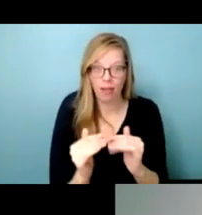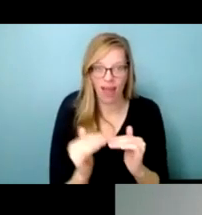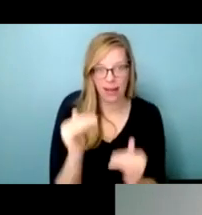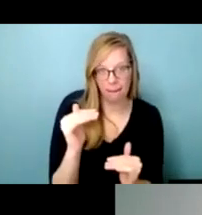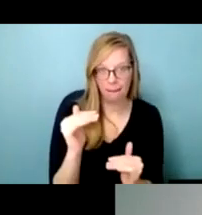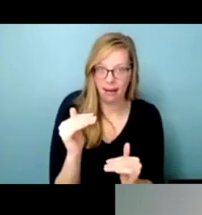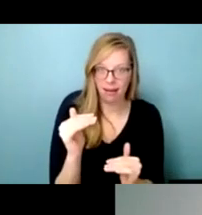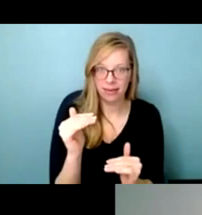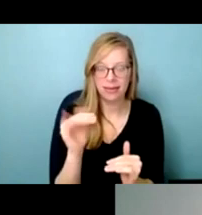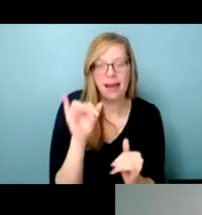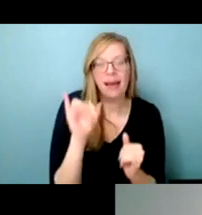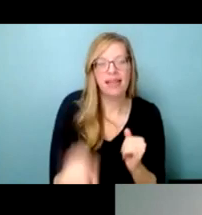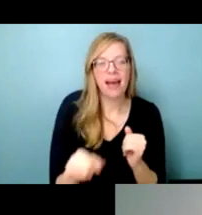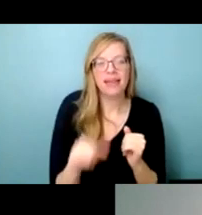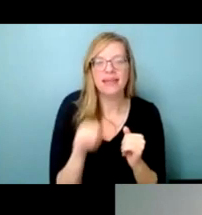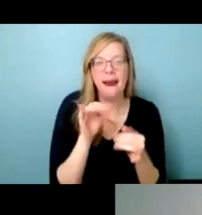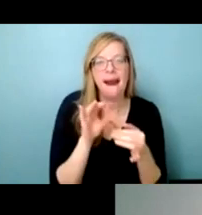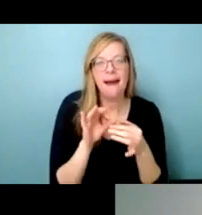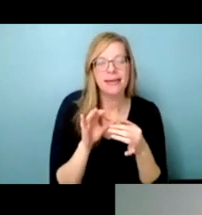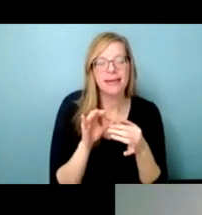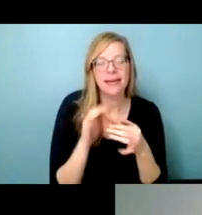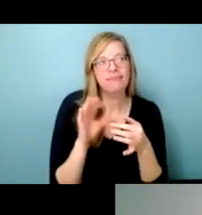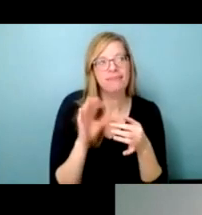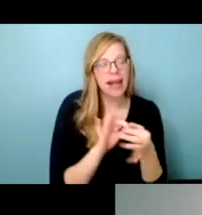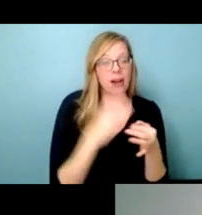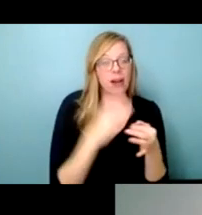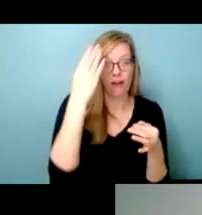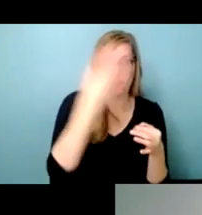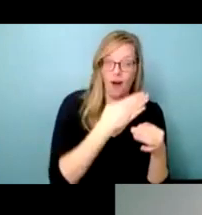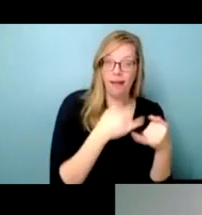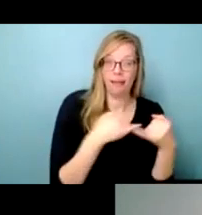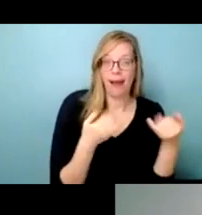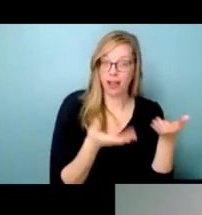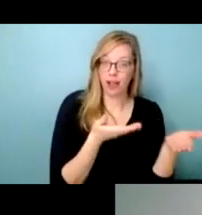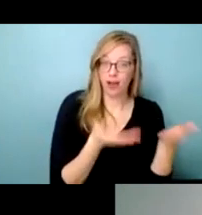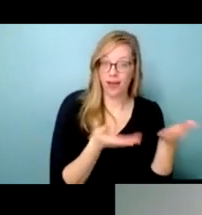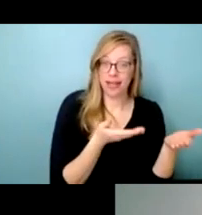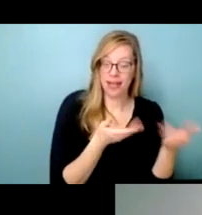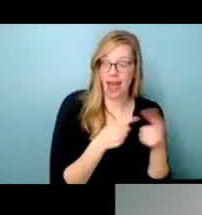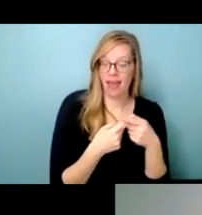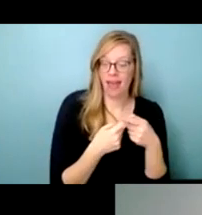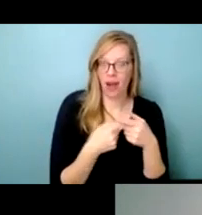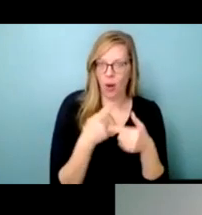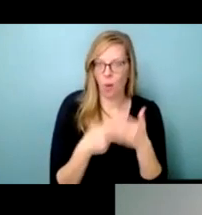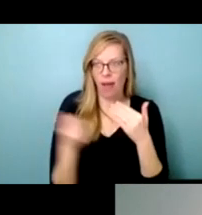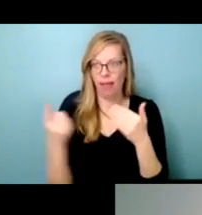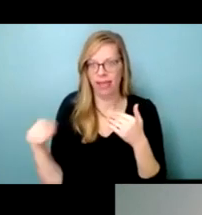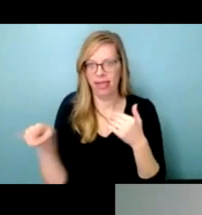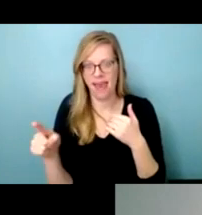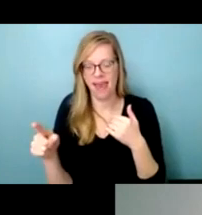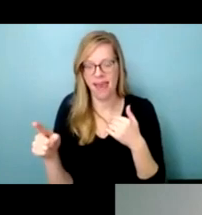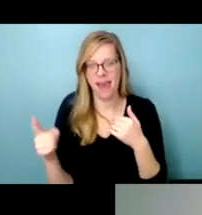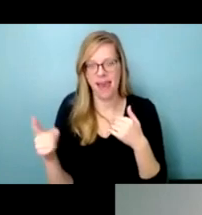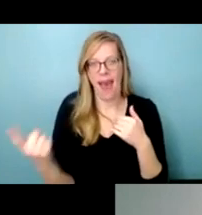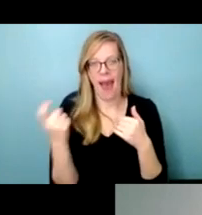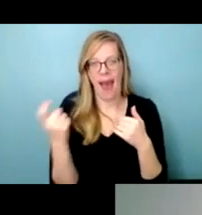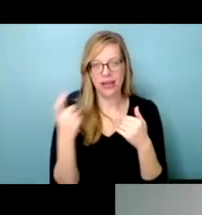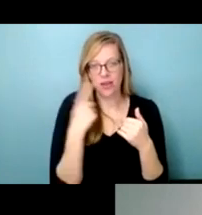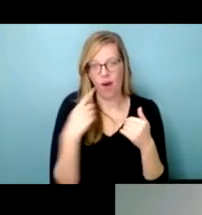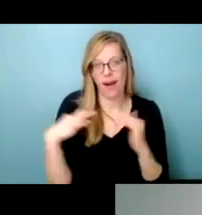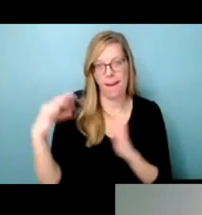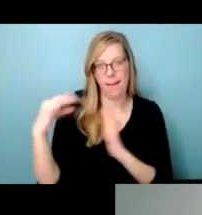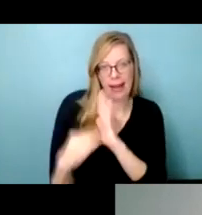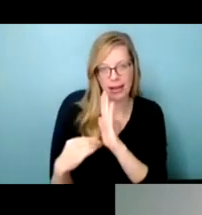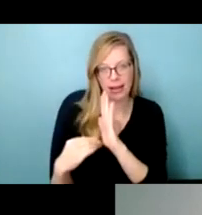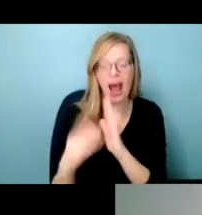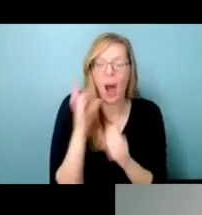between, you know, frontline service providing services compared to what they're asking for in a in an application, for an example. And I'll use